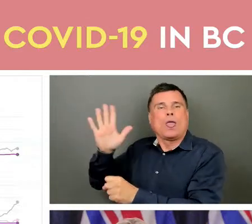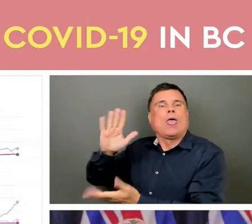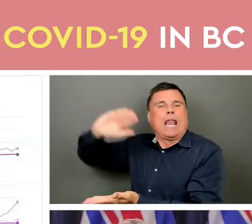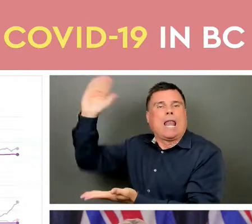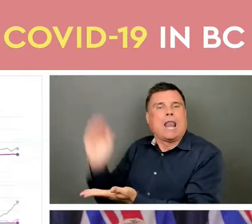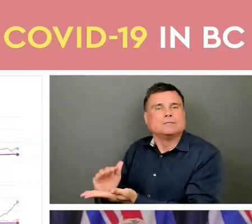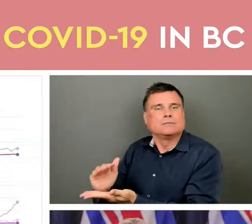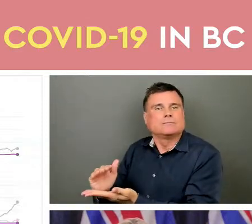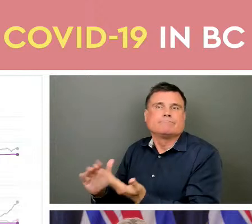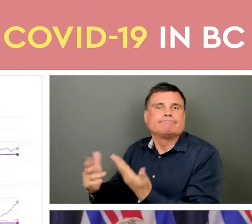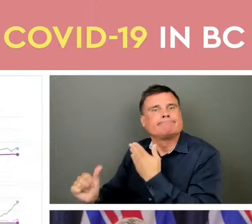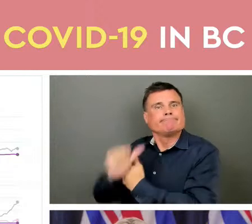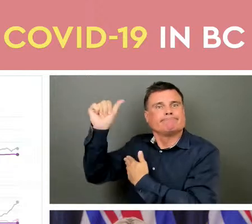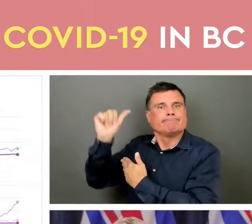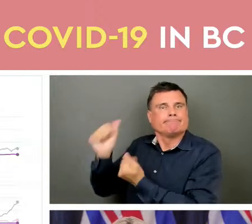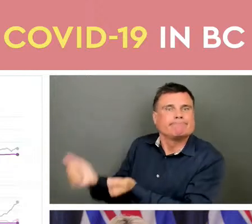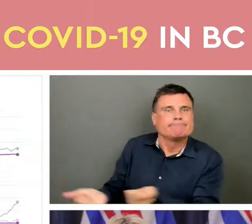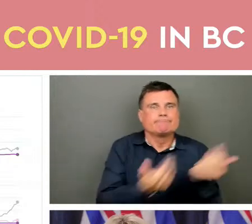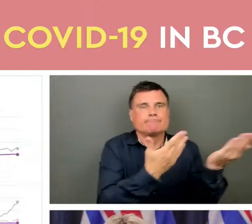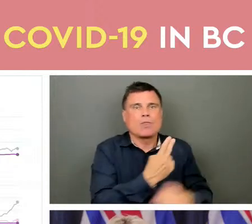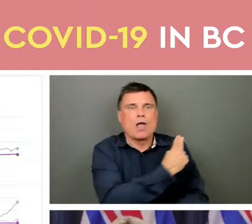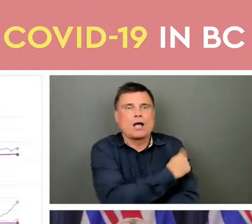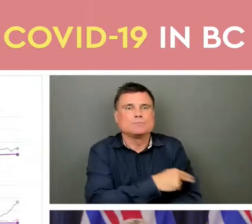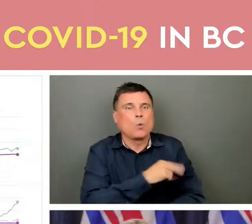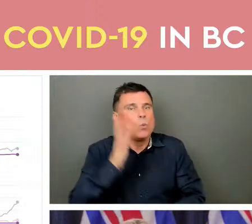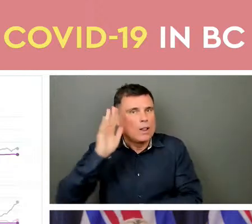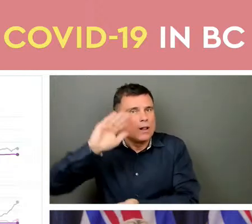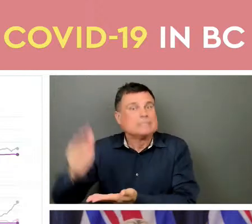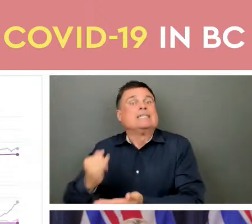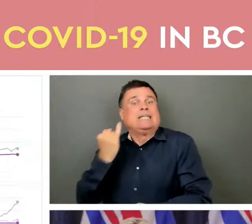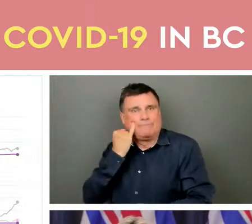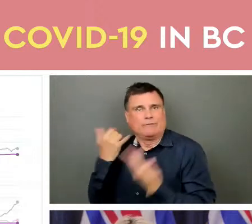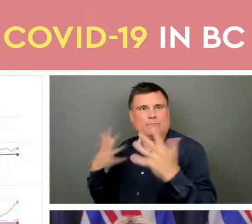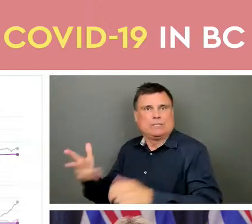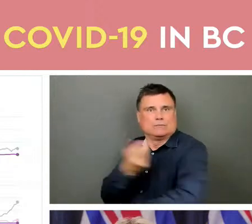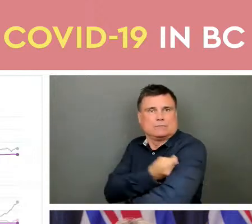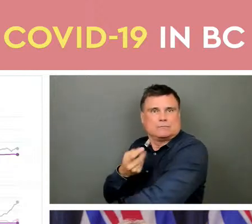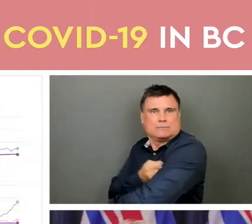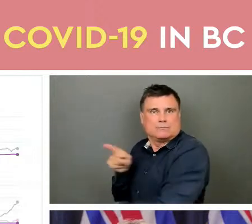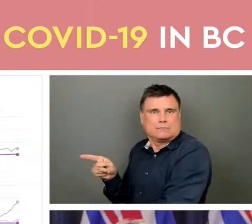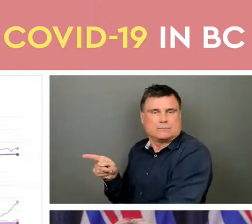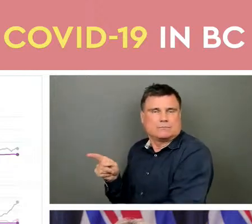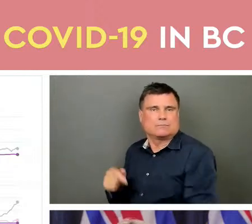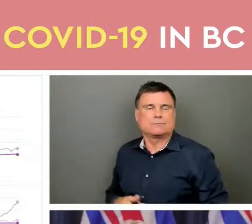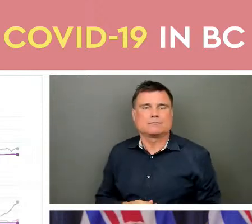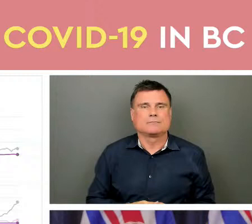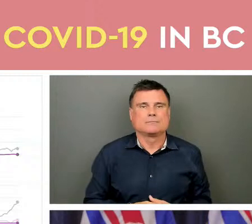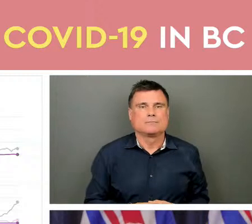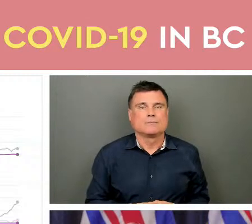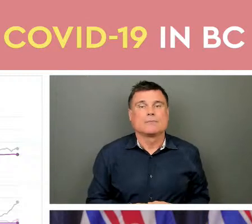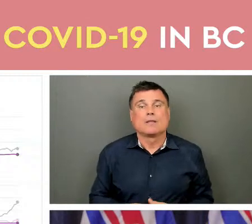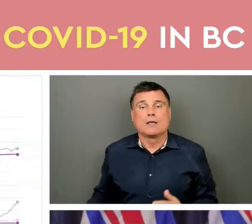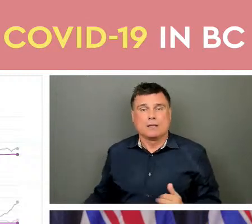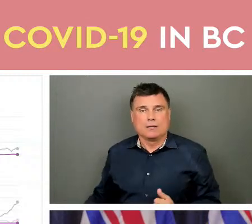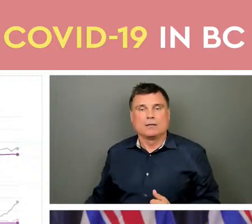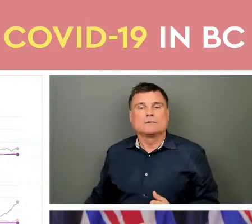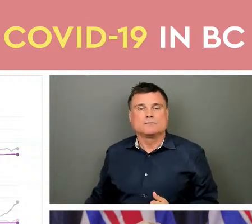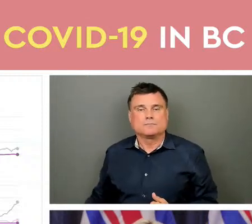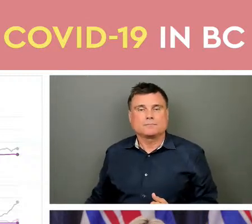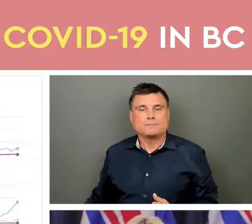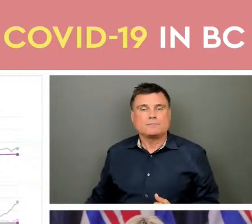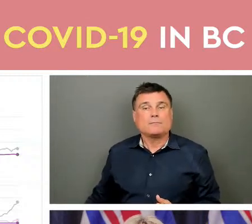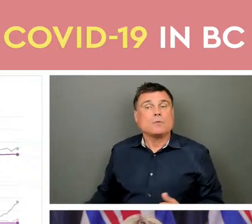by vaccination status and hospitalization by age, it is even more stark, where